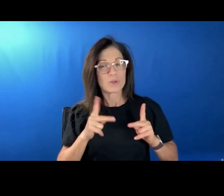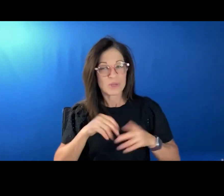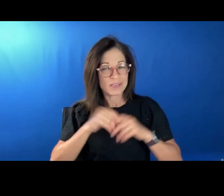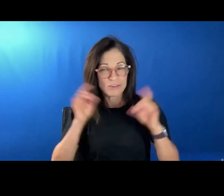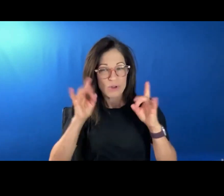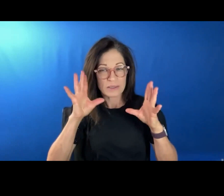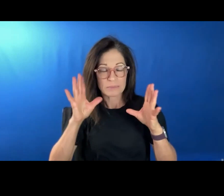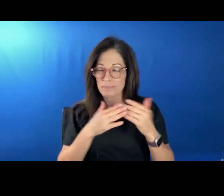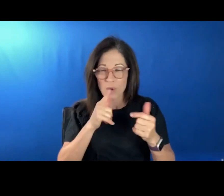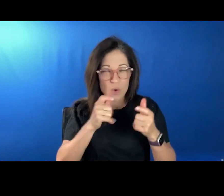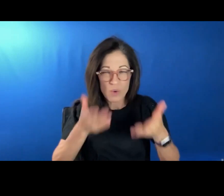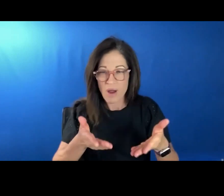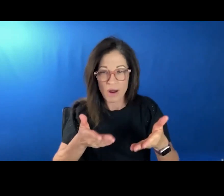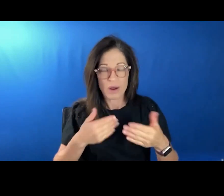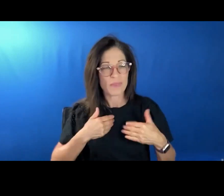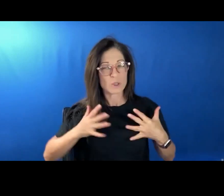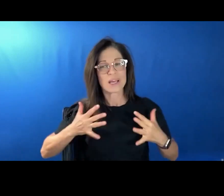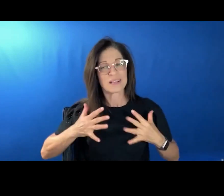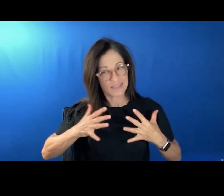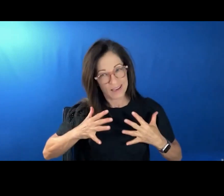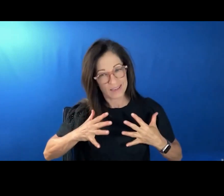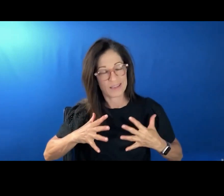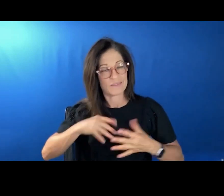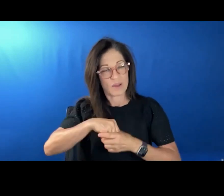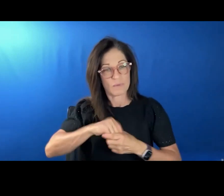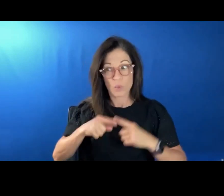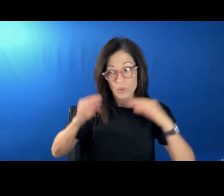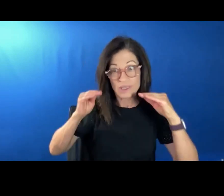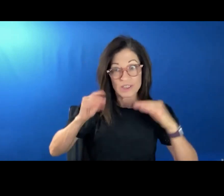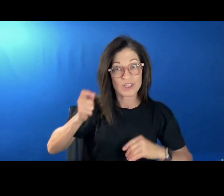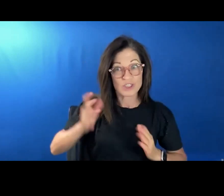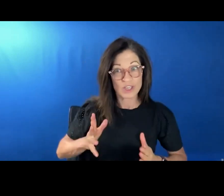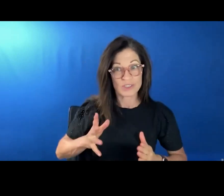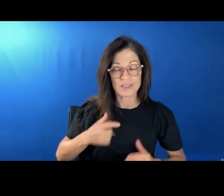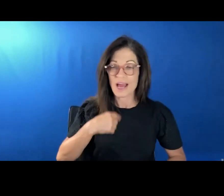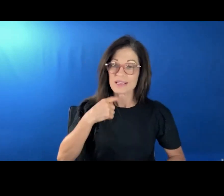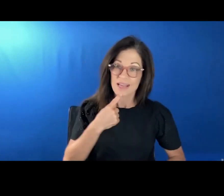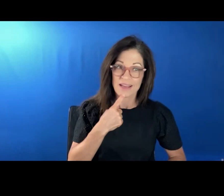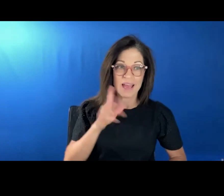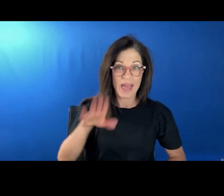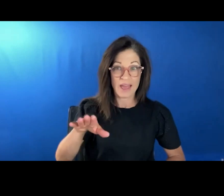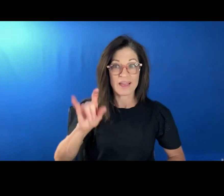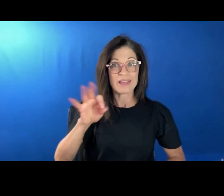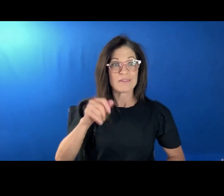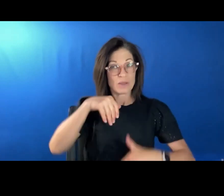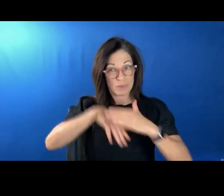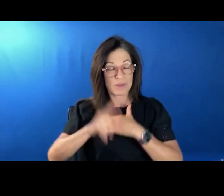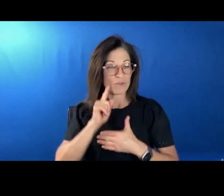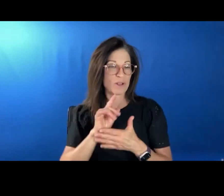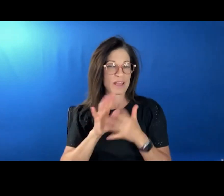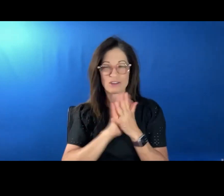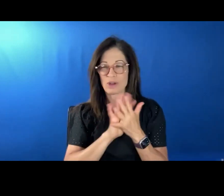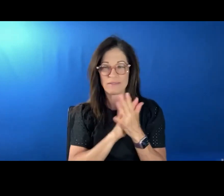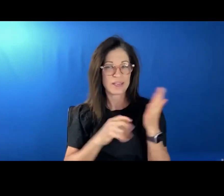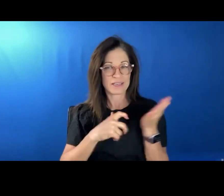are, there's an anxiety piece to it. And when we were teaching the judges, I said, hey, if I was coming in for a traffic ticket, I